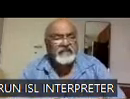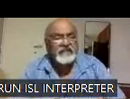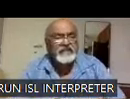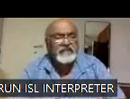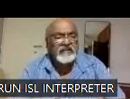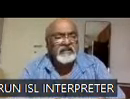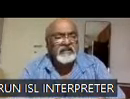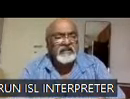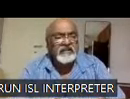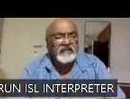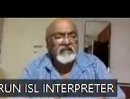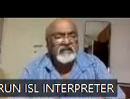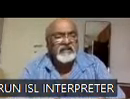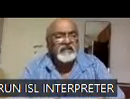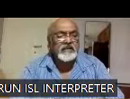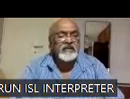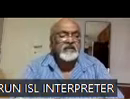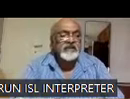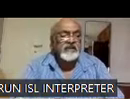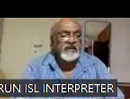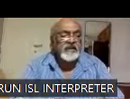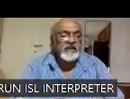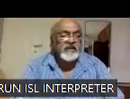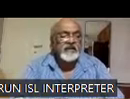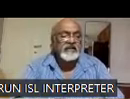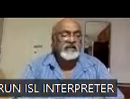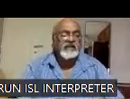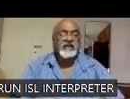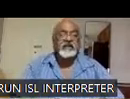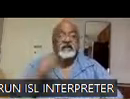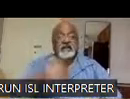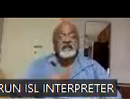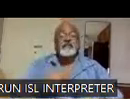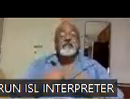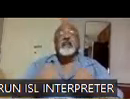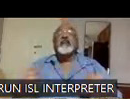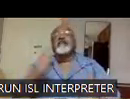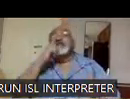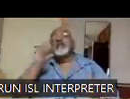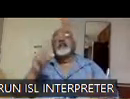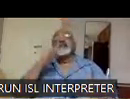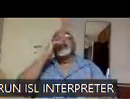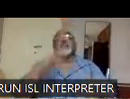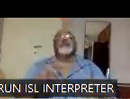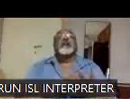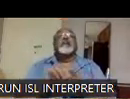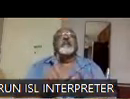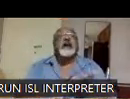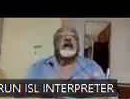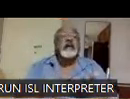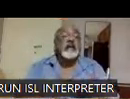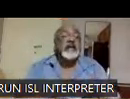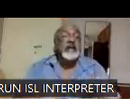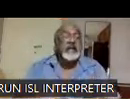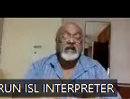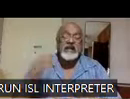not Nilima. Anyway, I'll tell you, it'll come back to me. She is a brave mother. When her daughter Malini Chip was born with